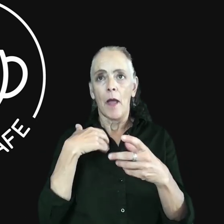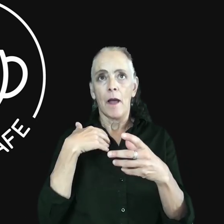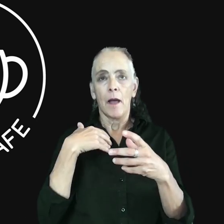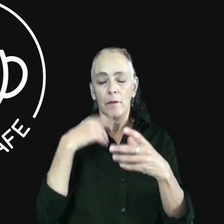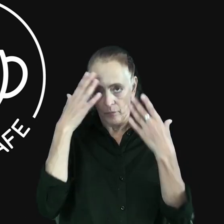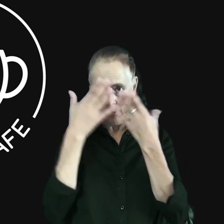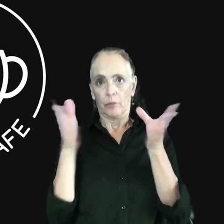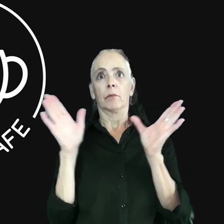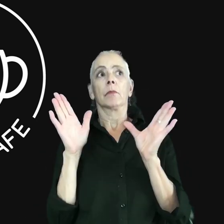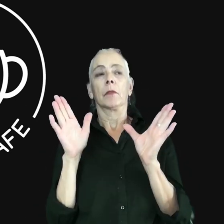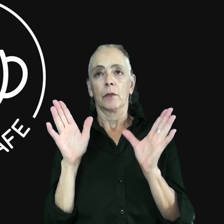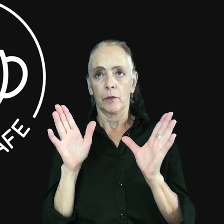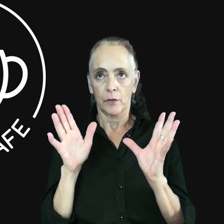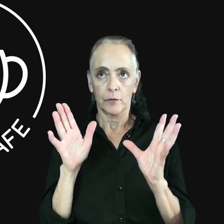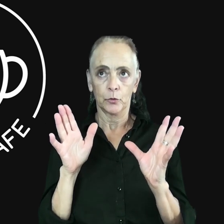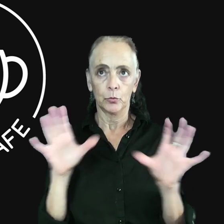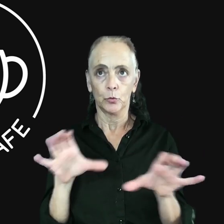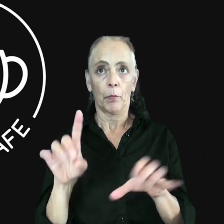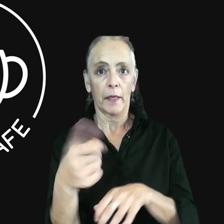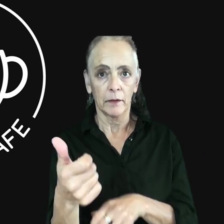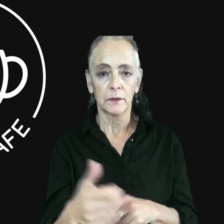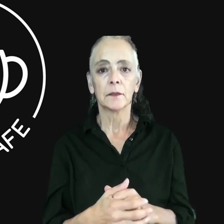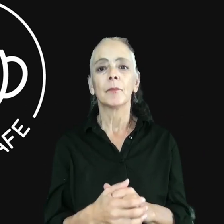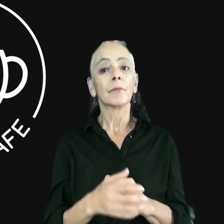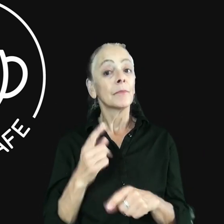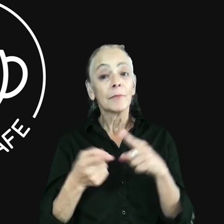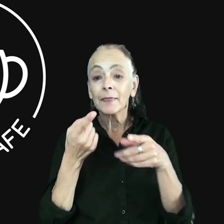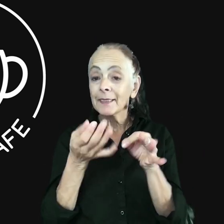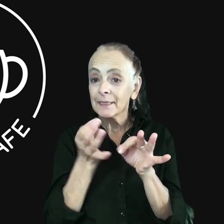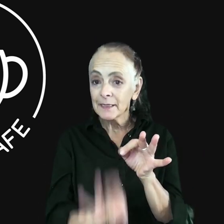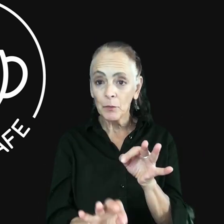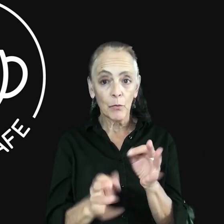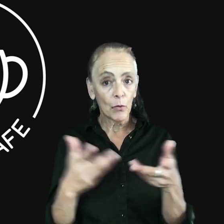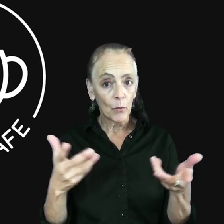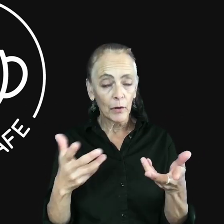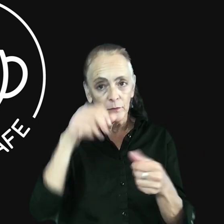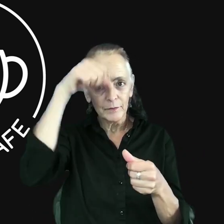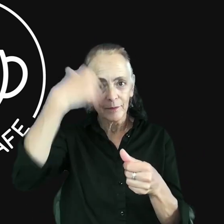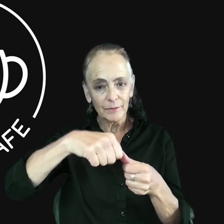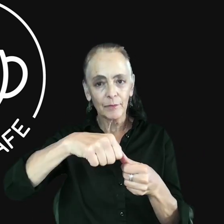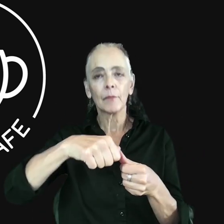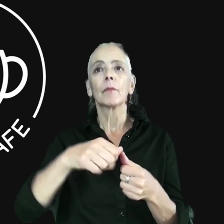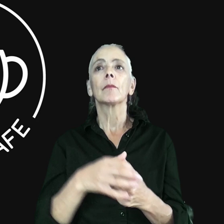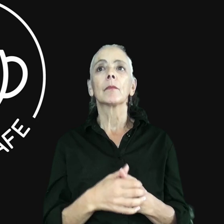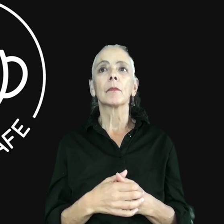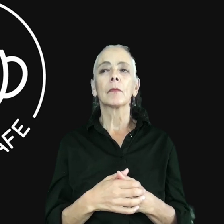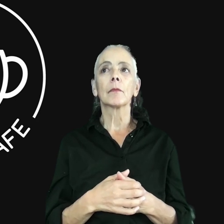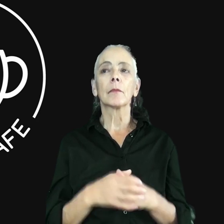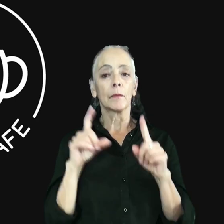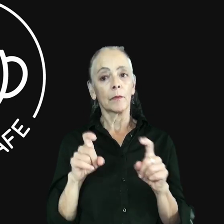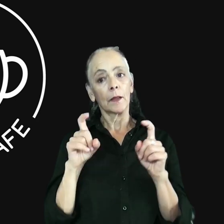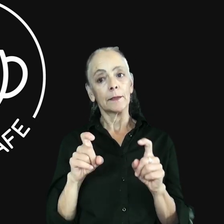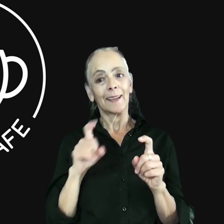to get out of this but yeah i mean a simple thing is just to let's just remember that uh test